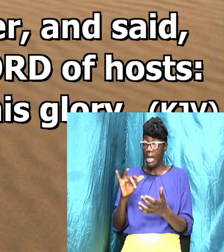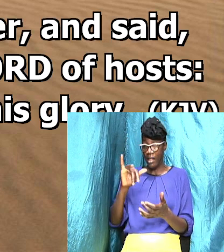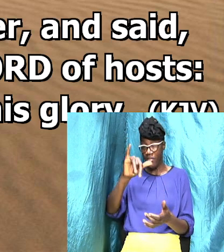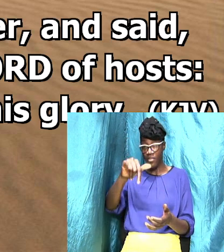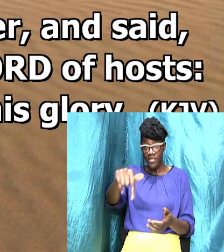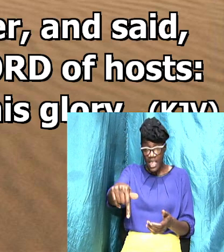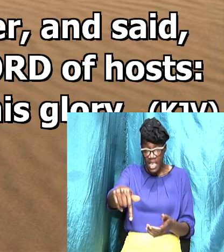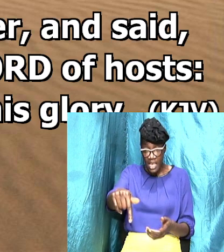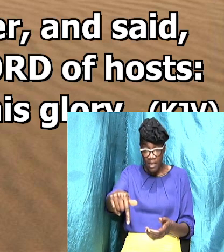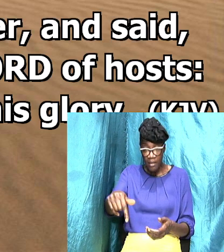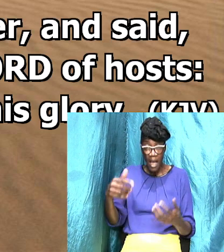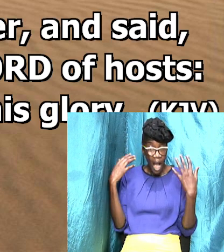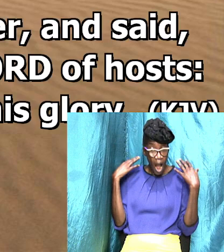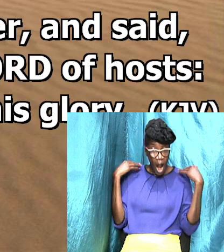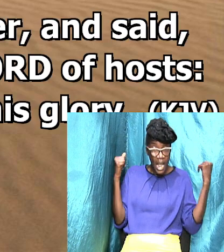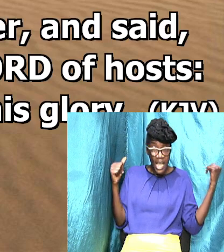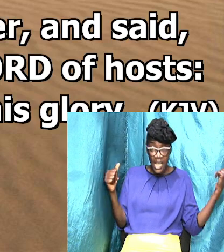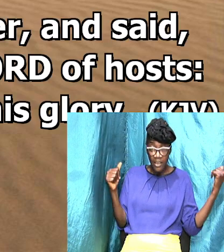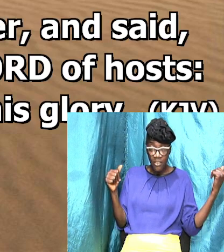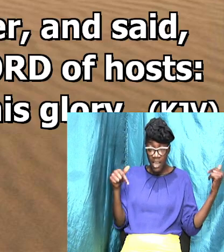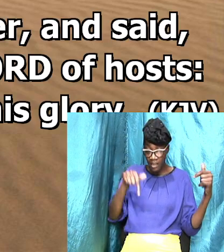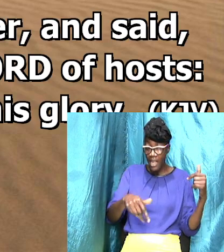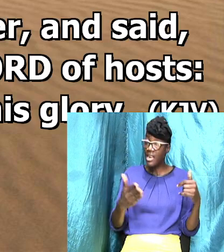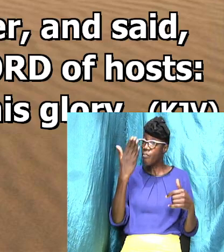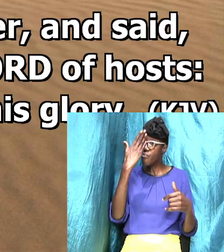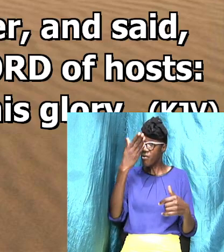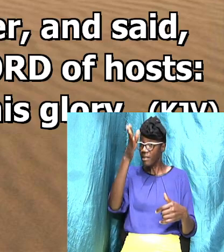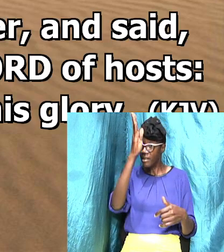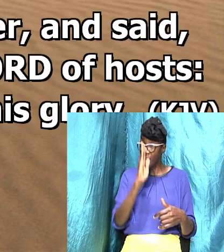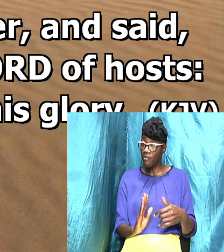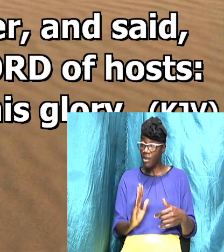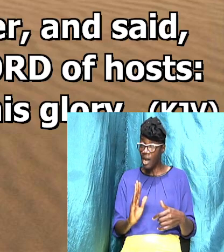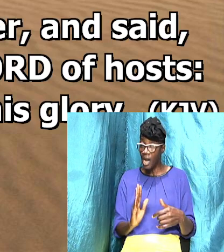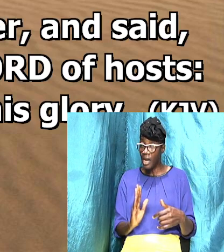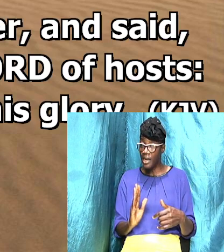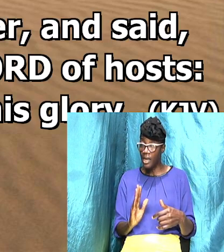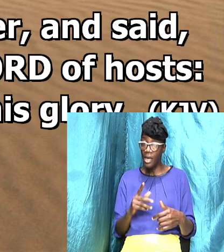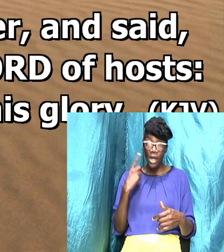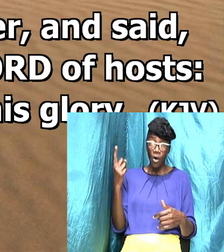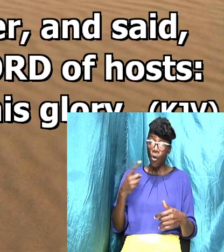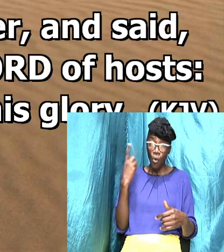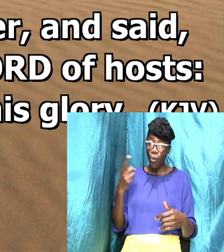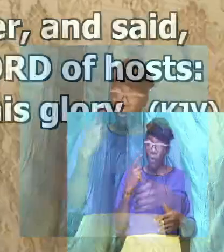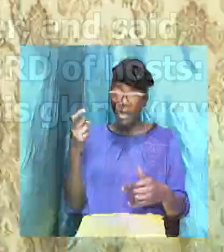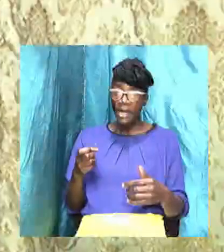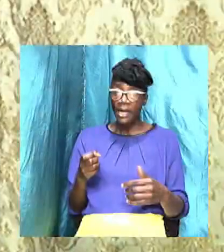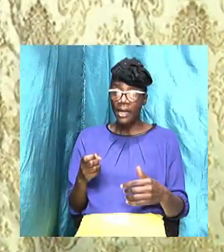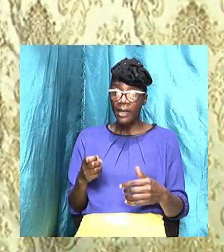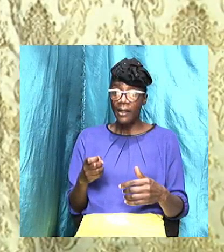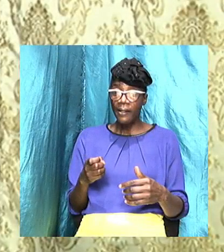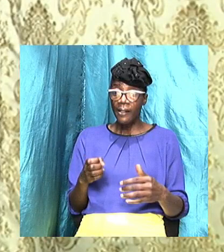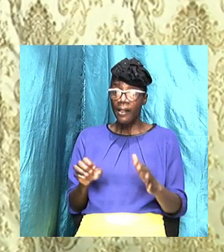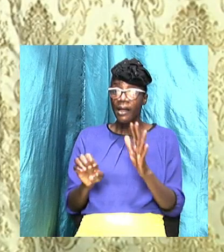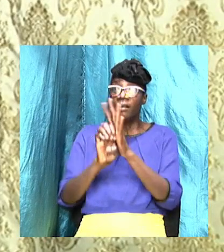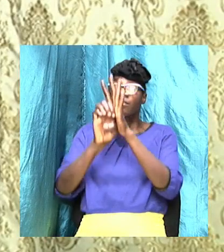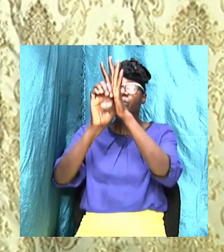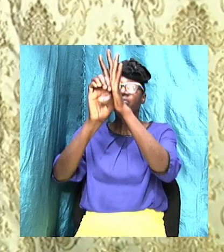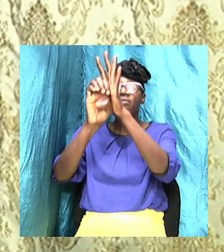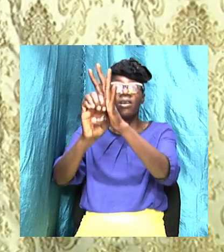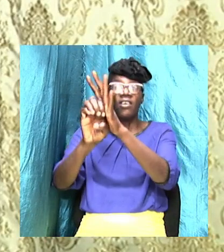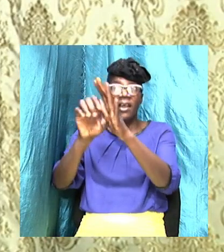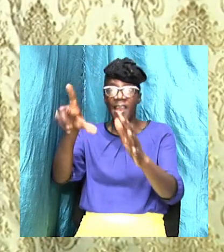angels, mighty God. They are in the presence of God. And the only expression that they can find is to